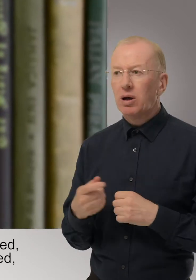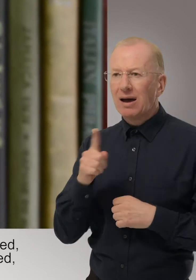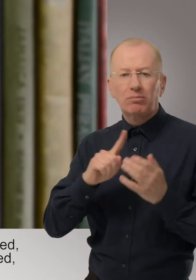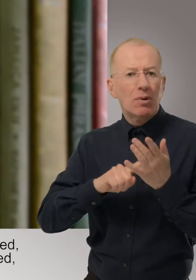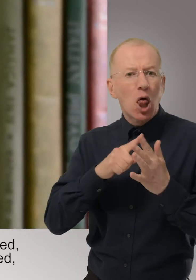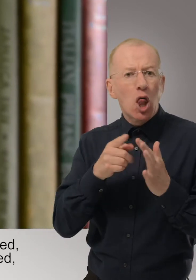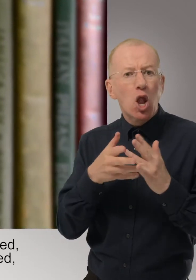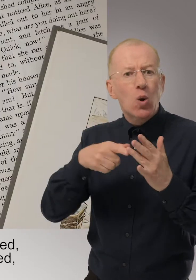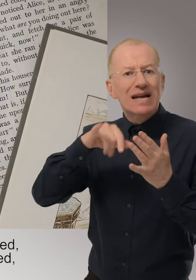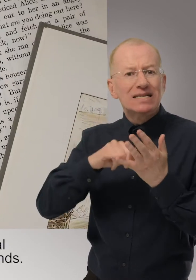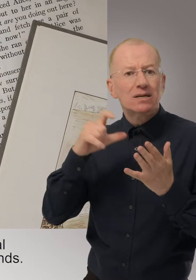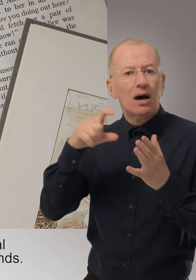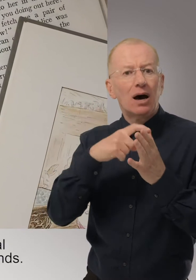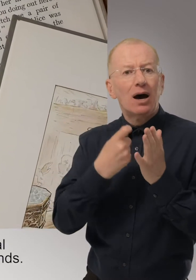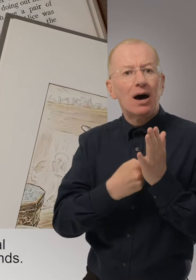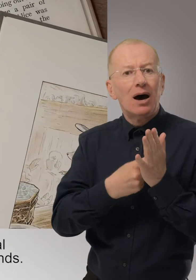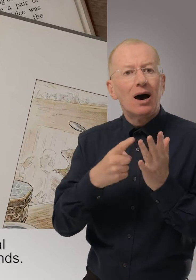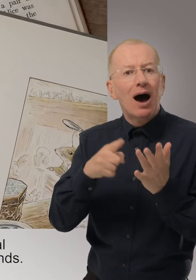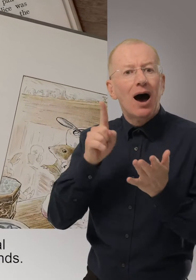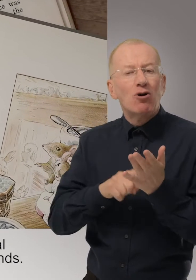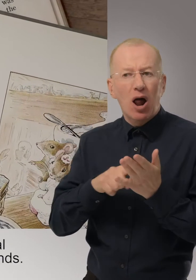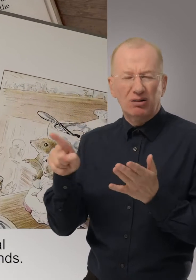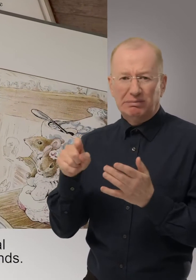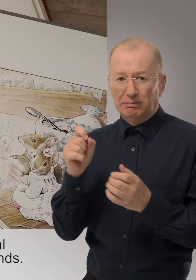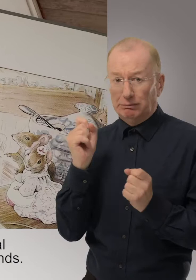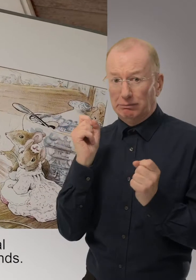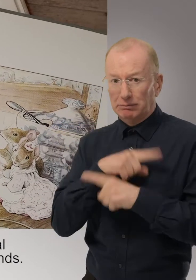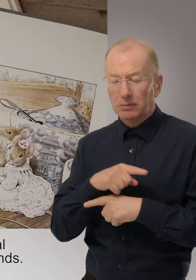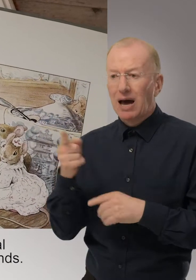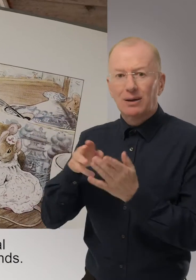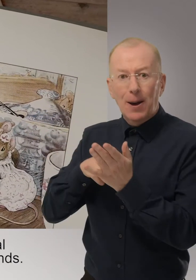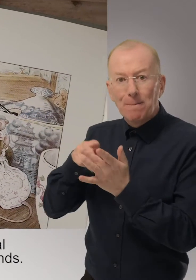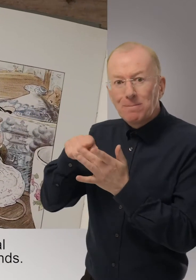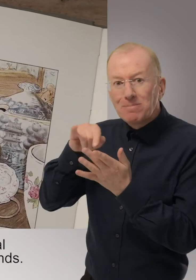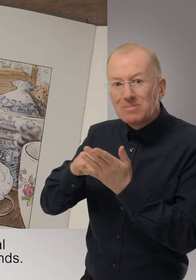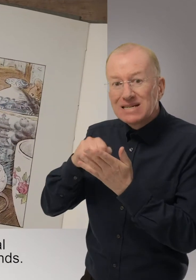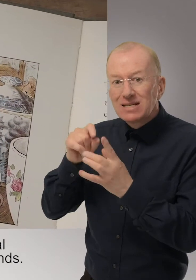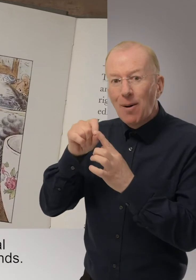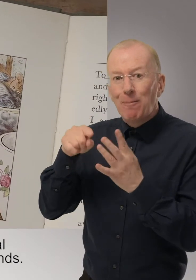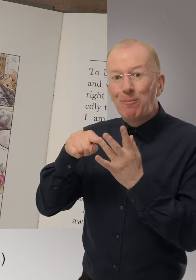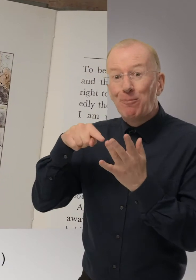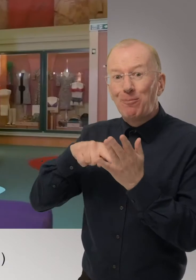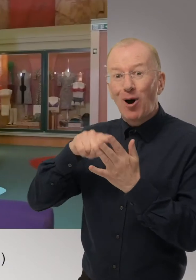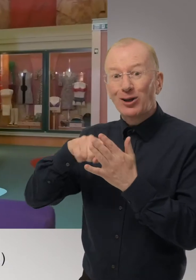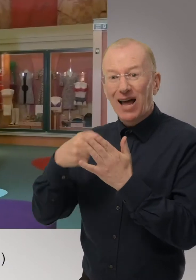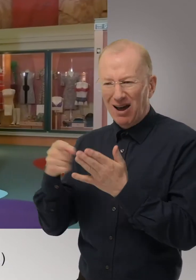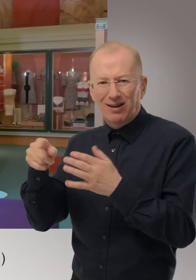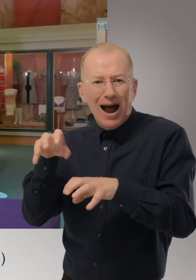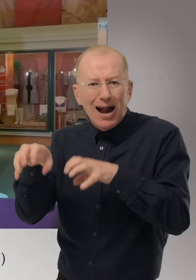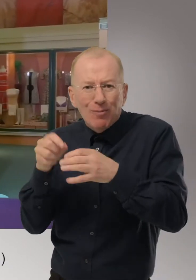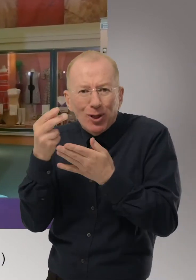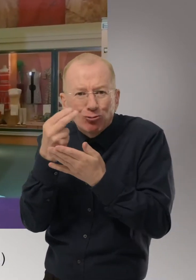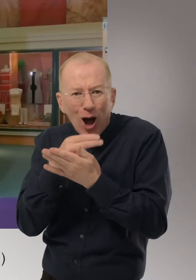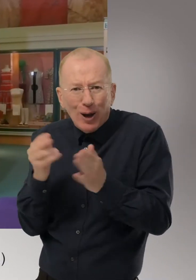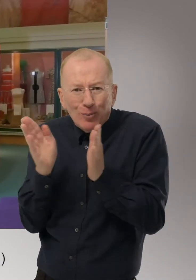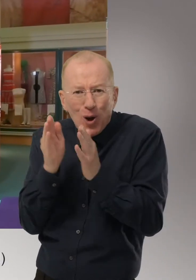by Lewis Carroll which puzzled, and the lovely Miss Potter's animal drawings in small books for small hands. Today